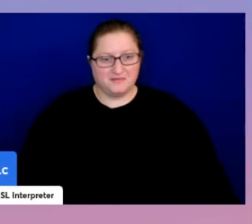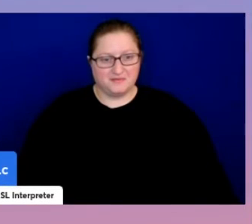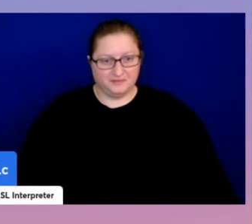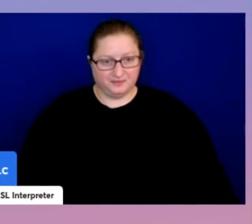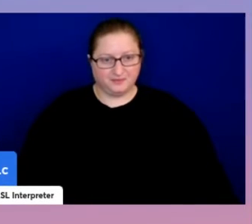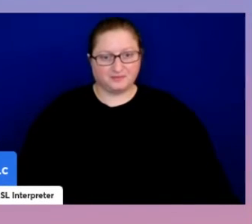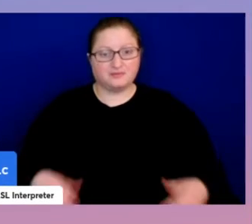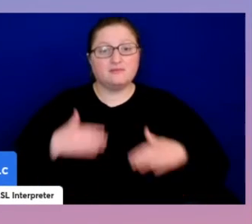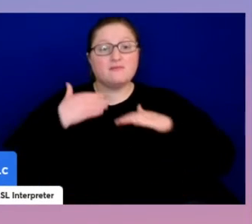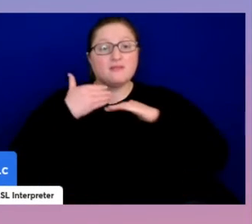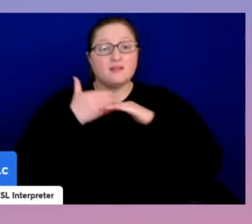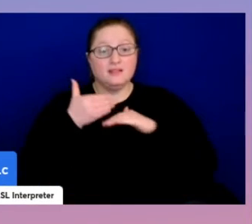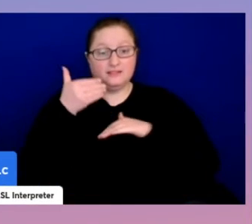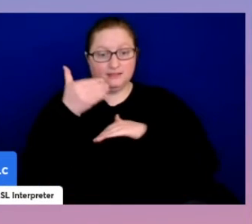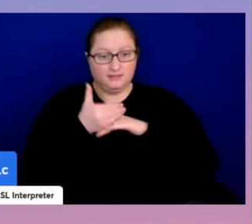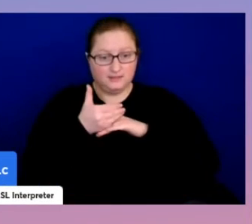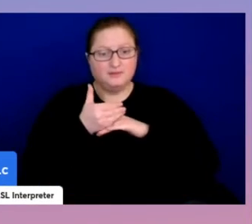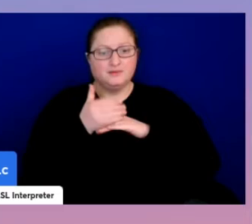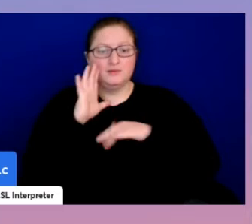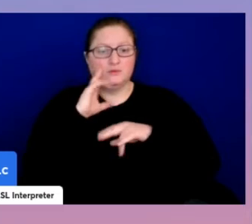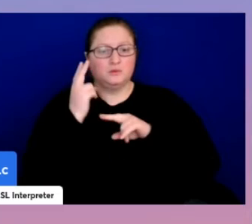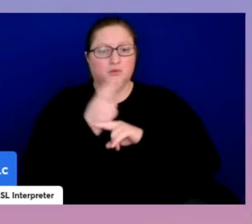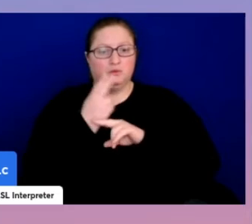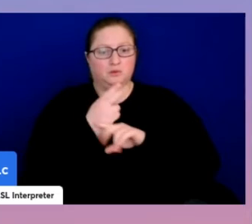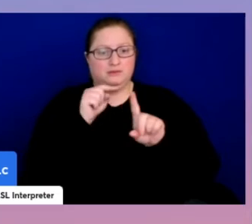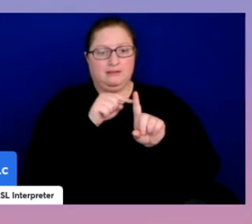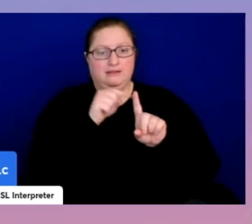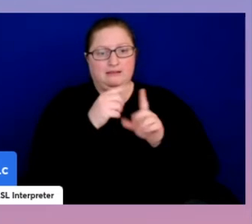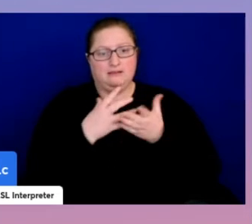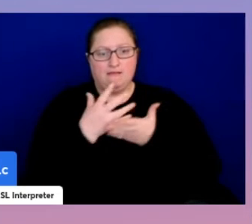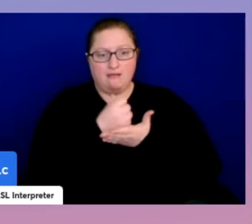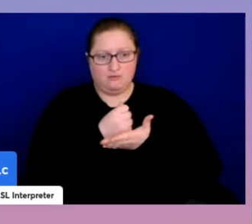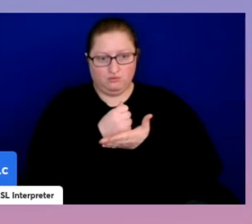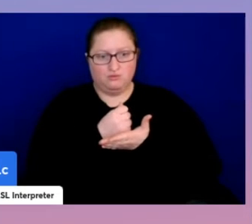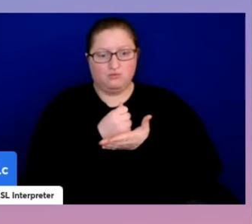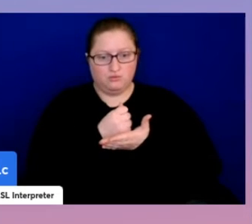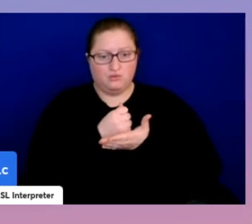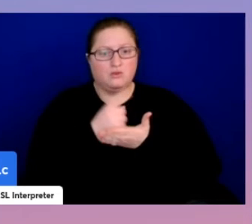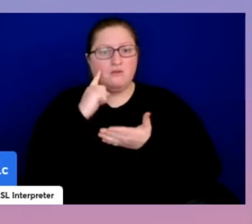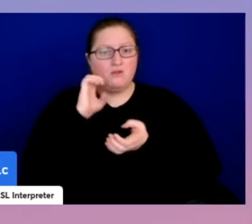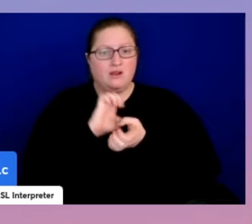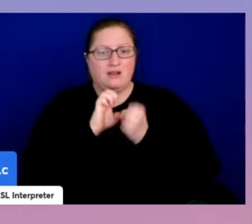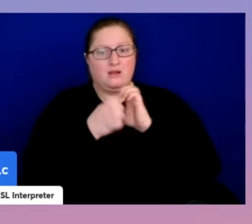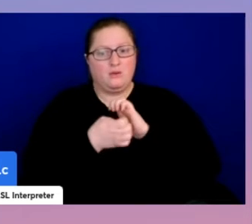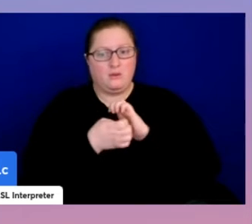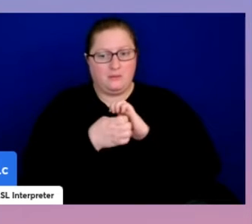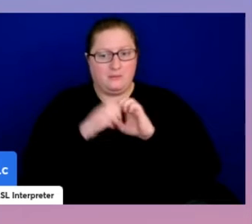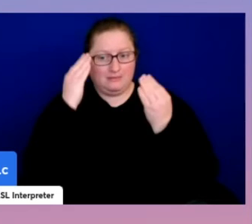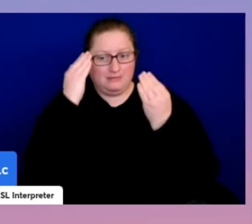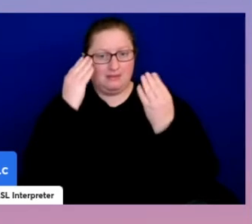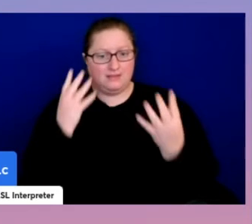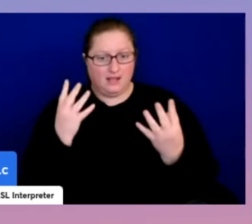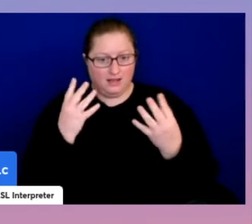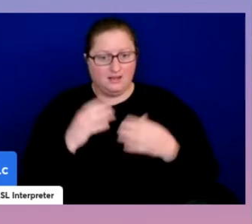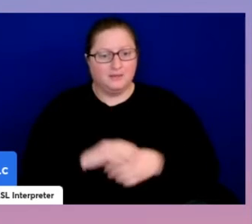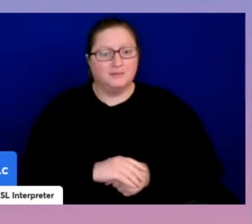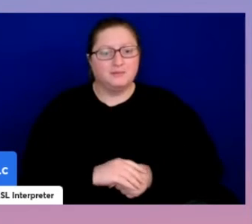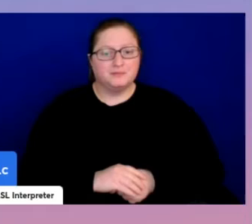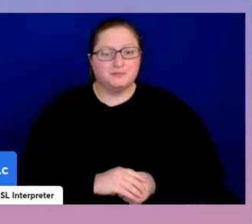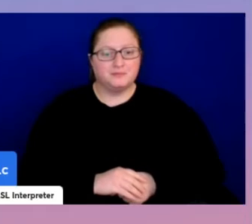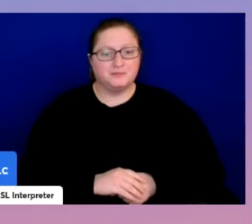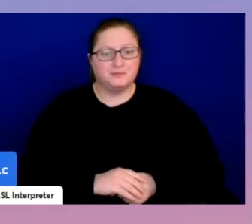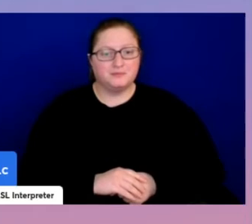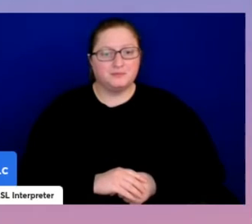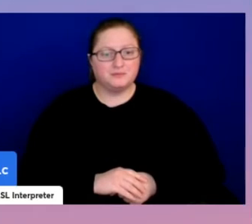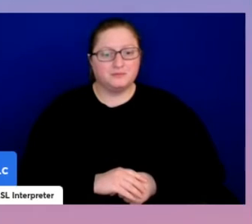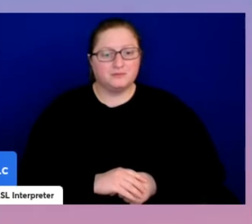Okay, the next one, I will use this collection for encrypt the data partition, right? So I